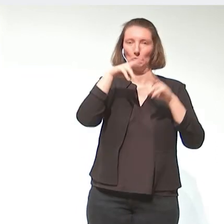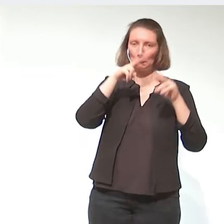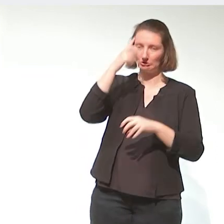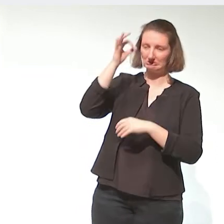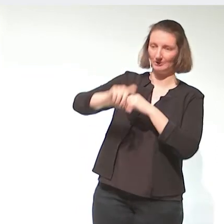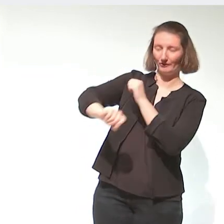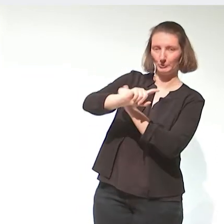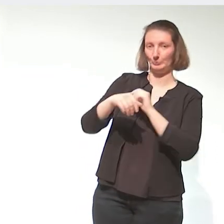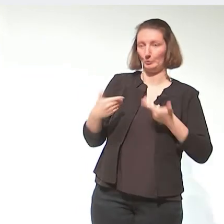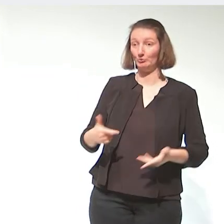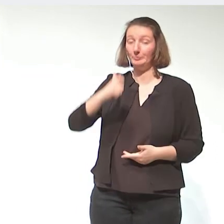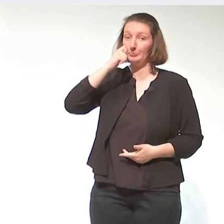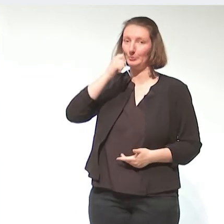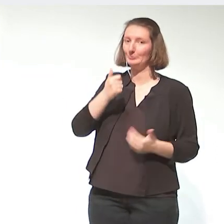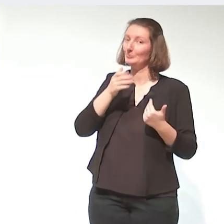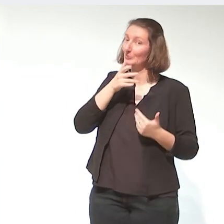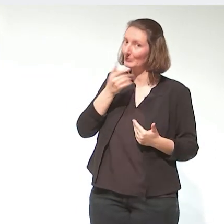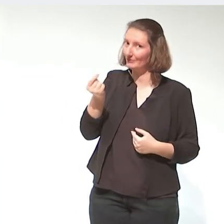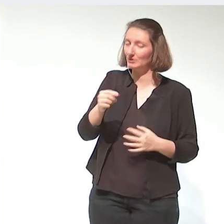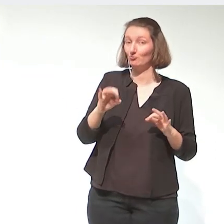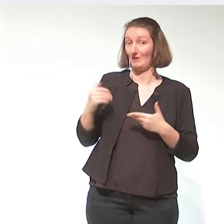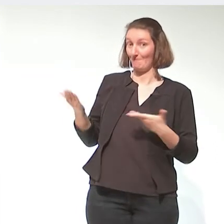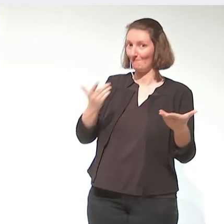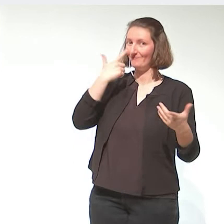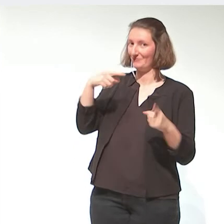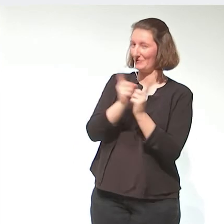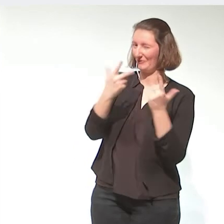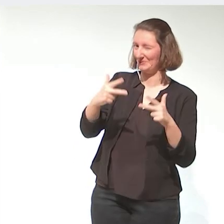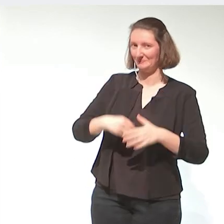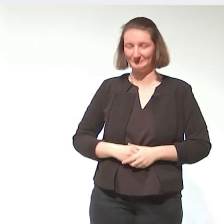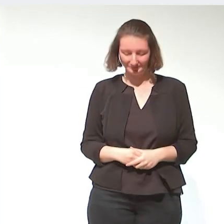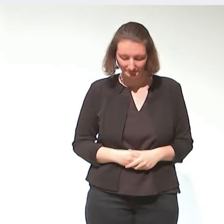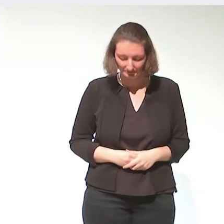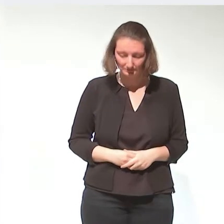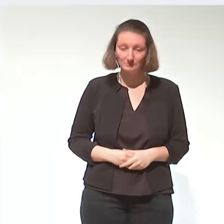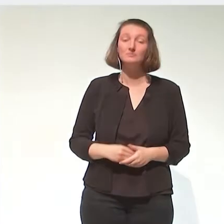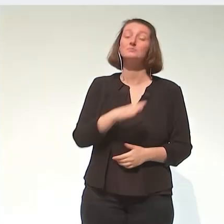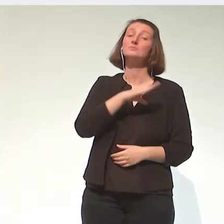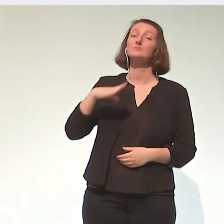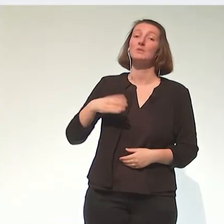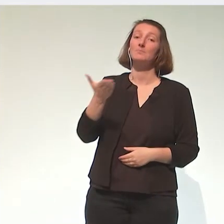Frédérique Vidal, couldn't be with us physically, but here we see her in a short video.